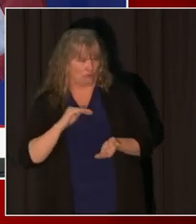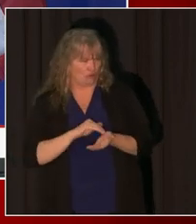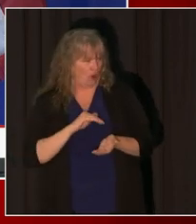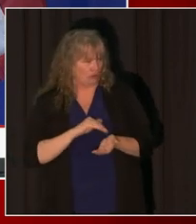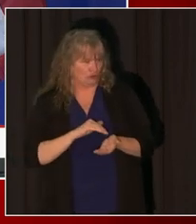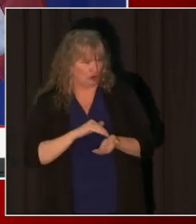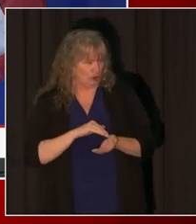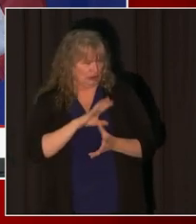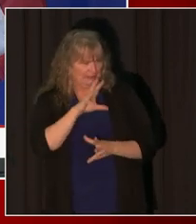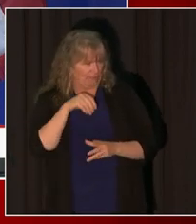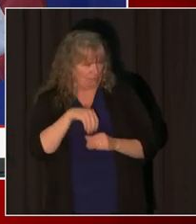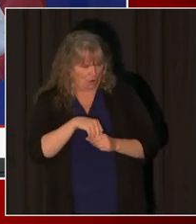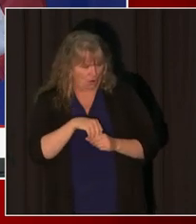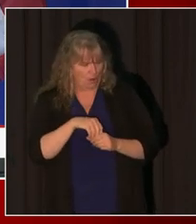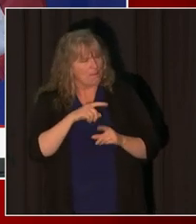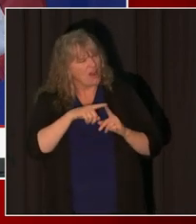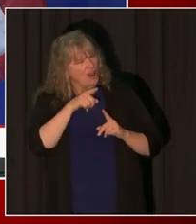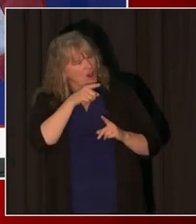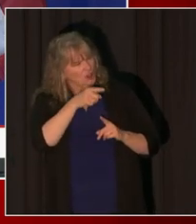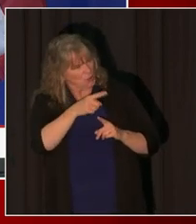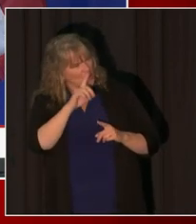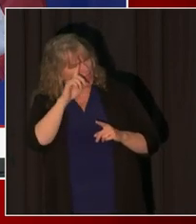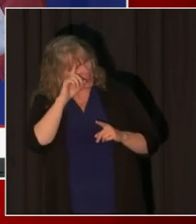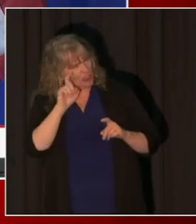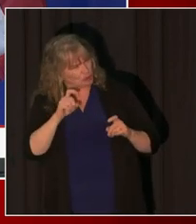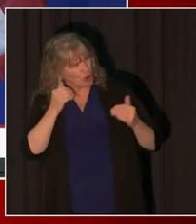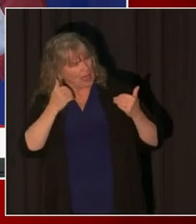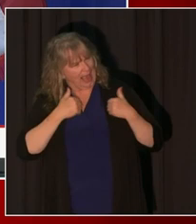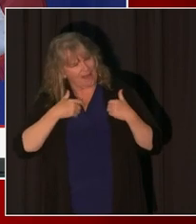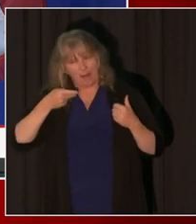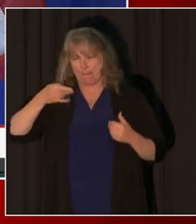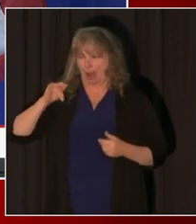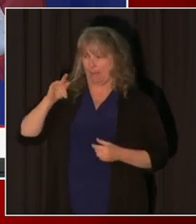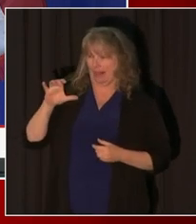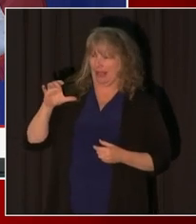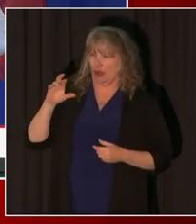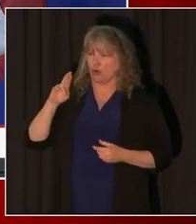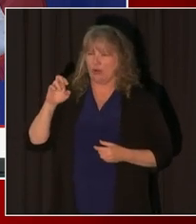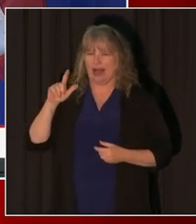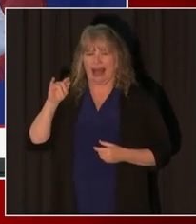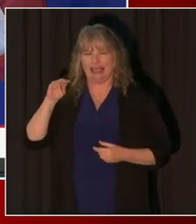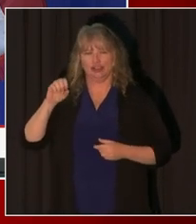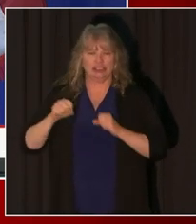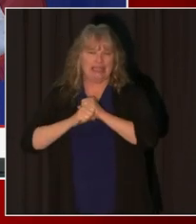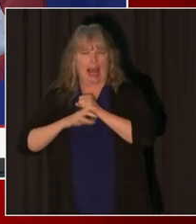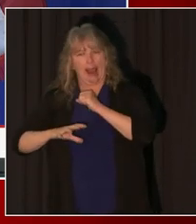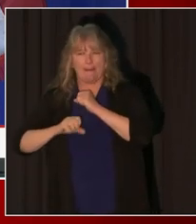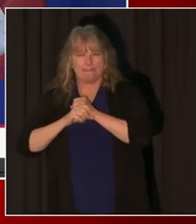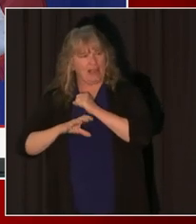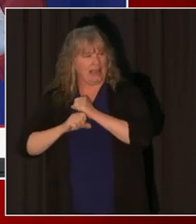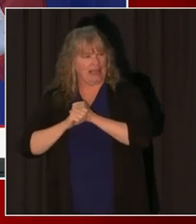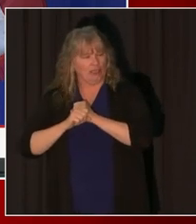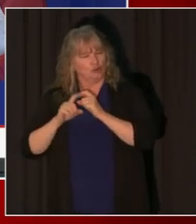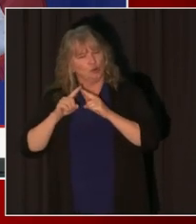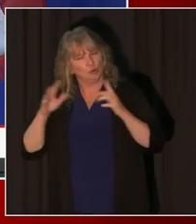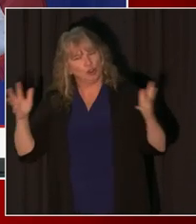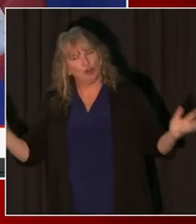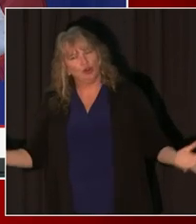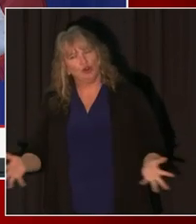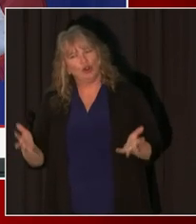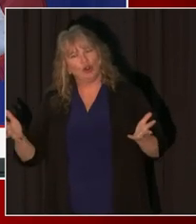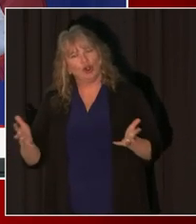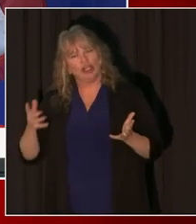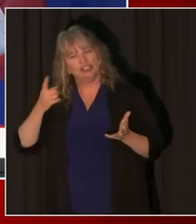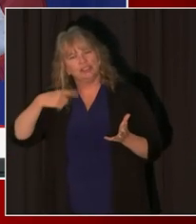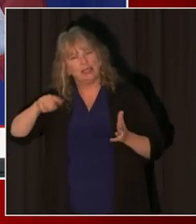But do you think there is a need for a public relations campaign to encourage minority communities, if you will, to